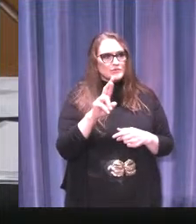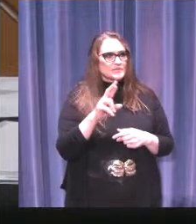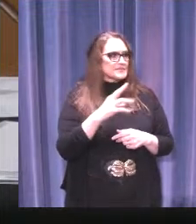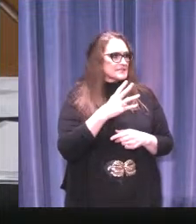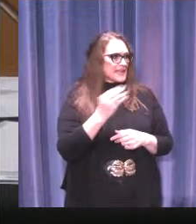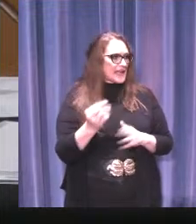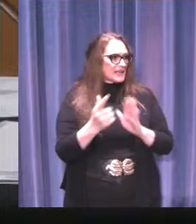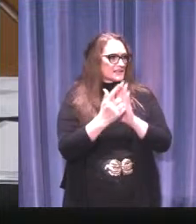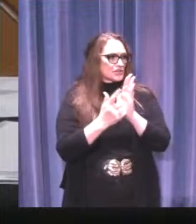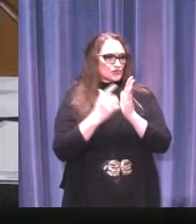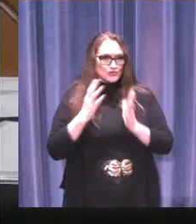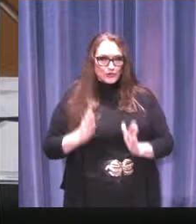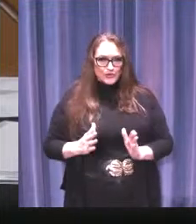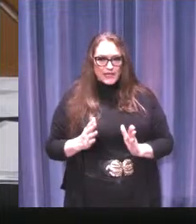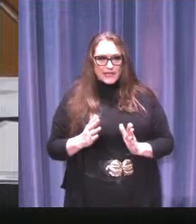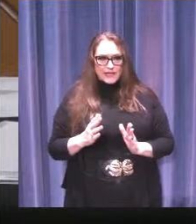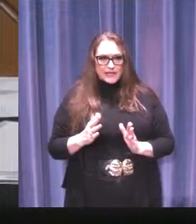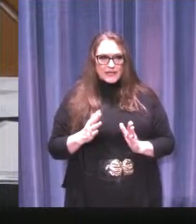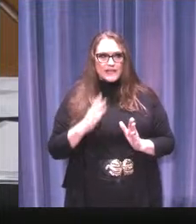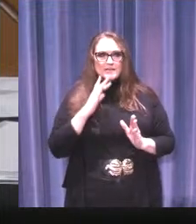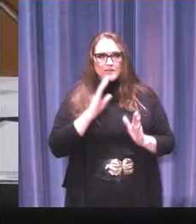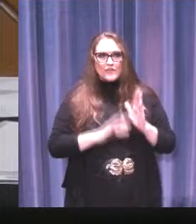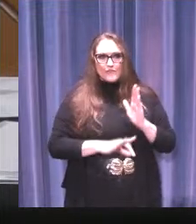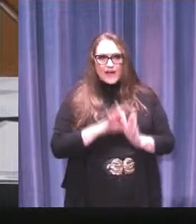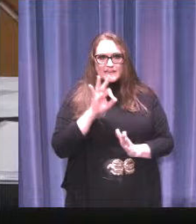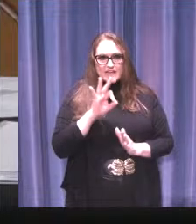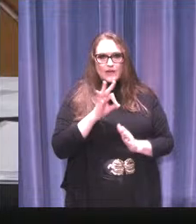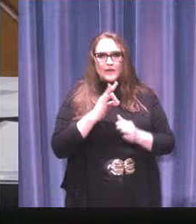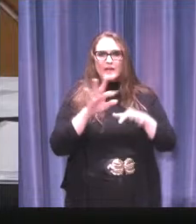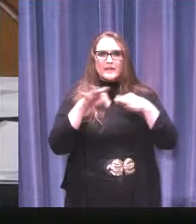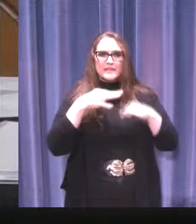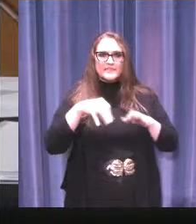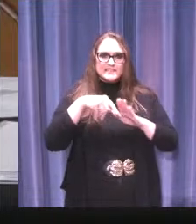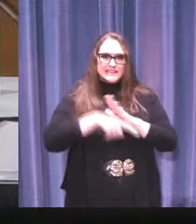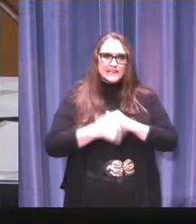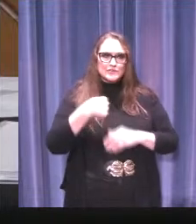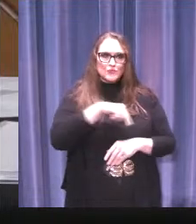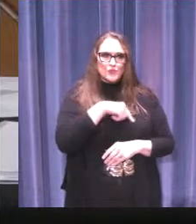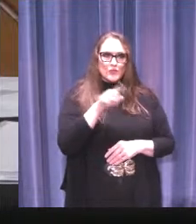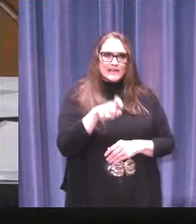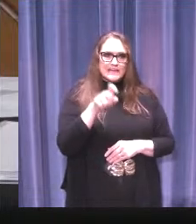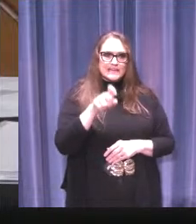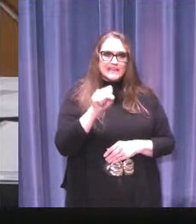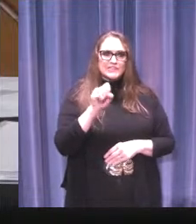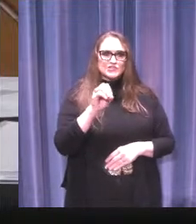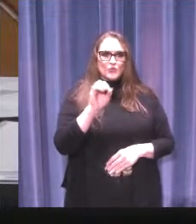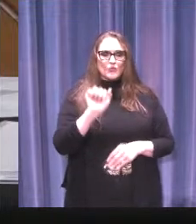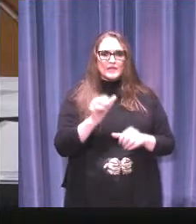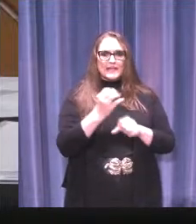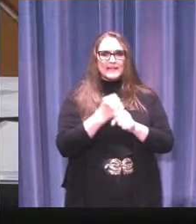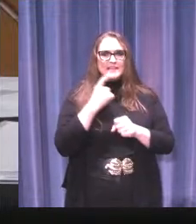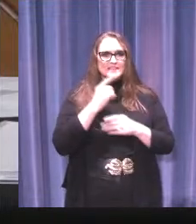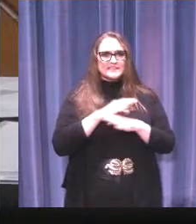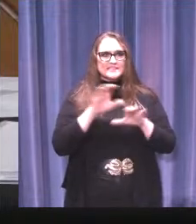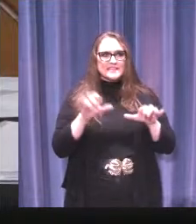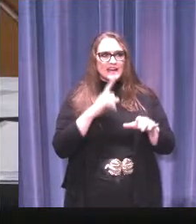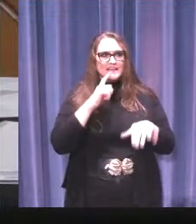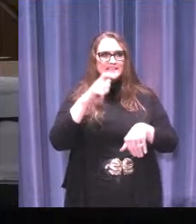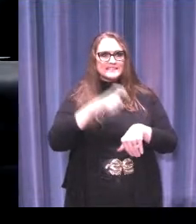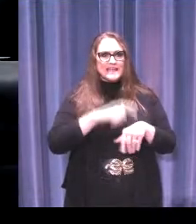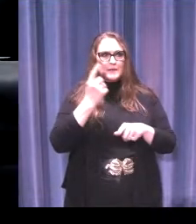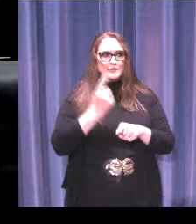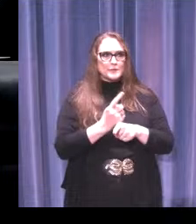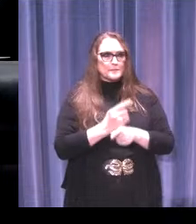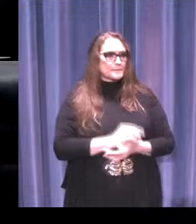the attorney to find out the details that we will need so that we can get this done in a timely fashion.